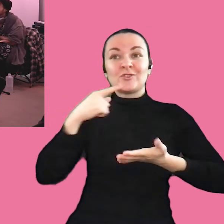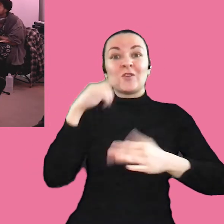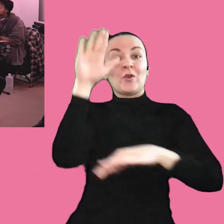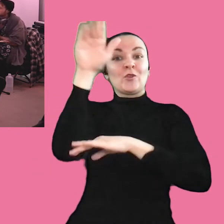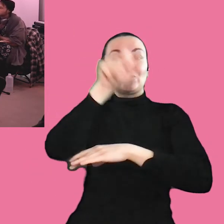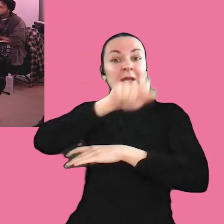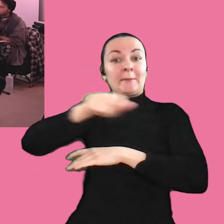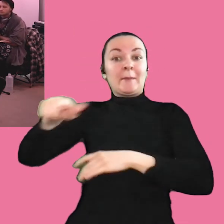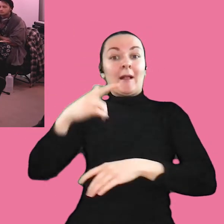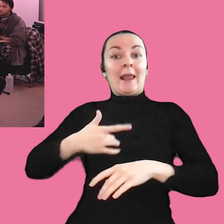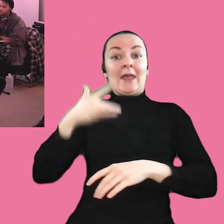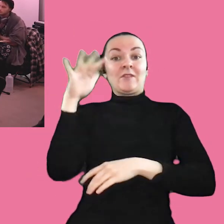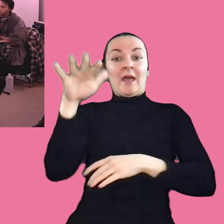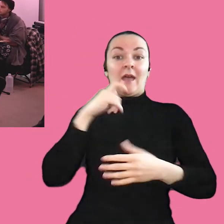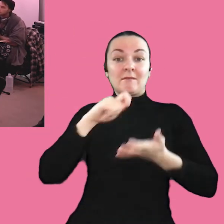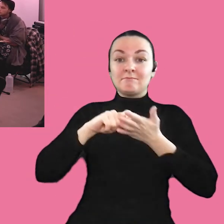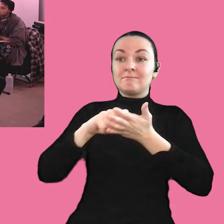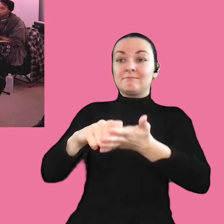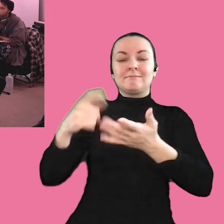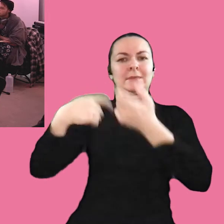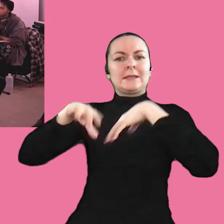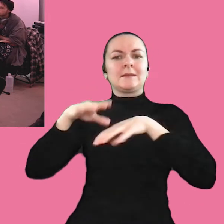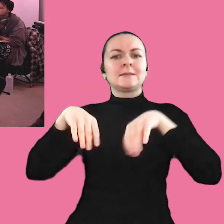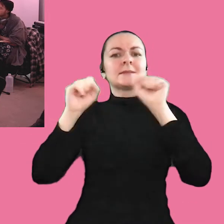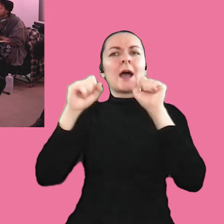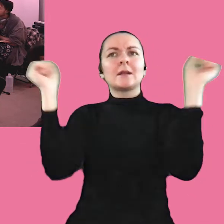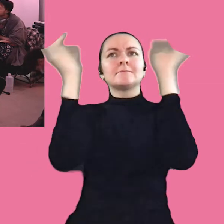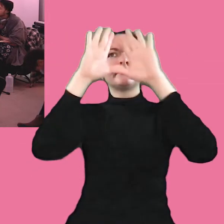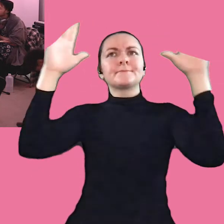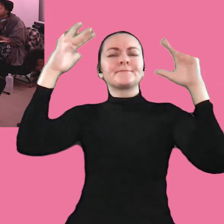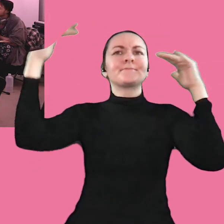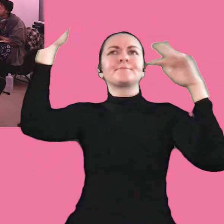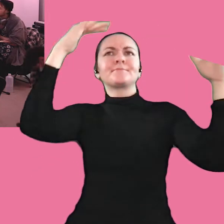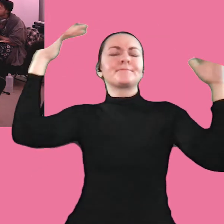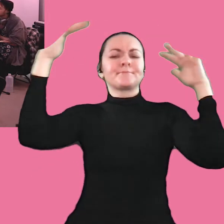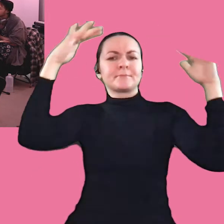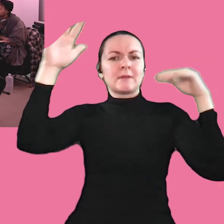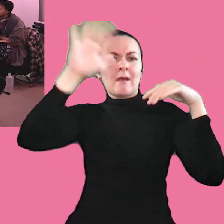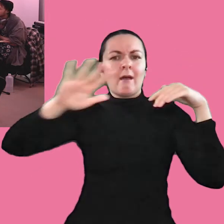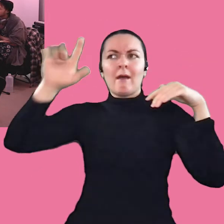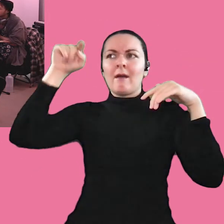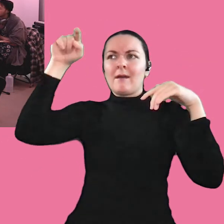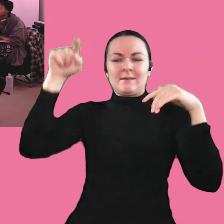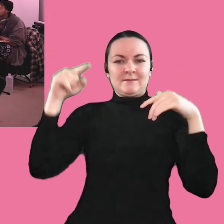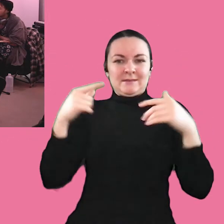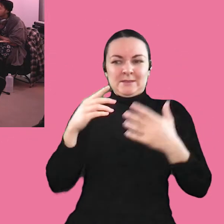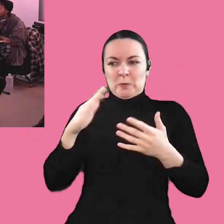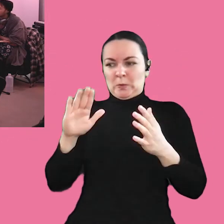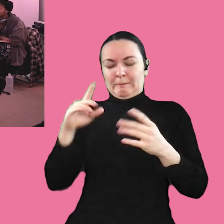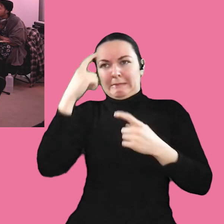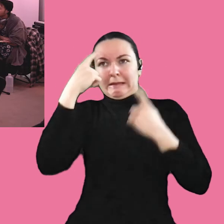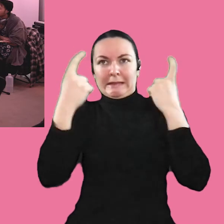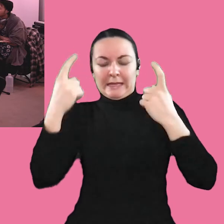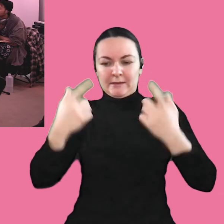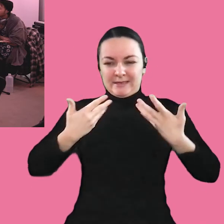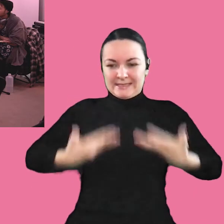village, and to really just start imagining, start thinking beyond their own, but beyond the